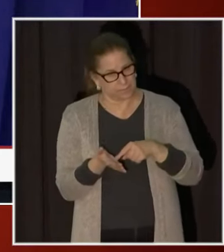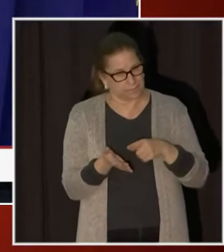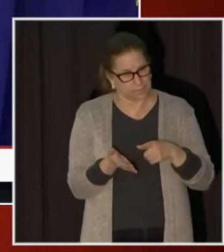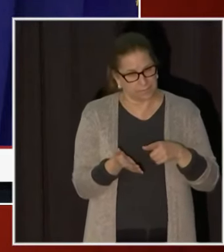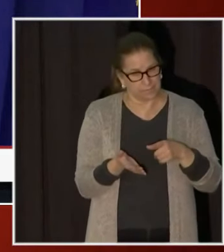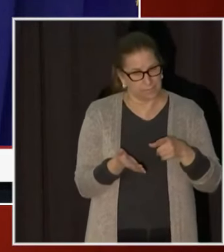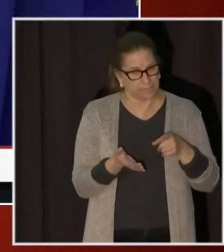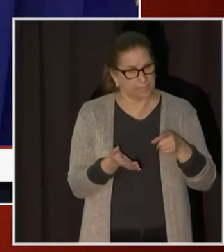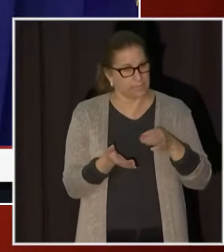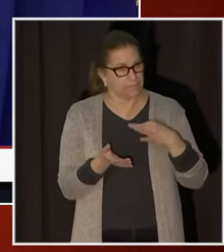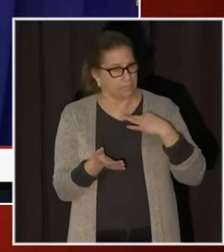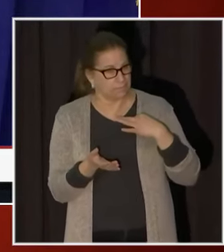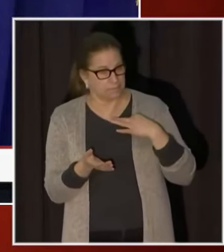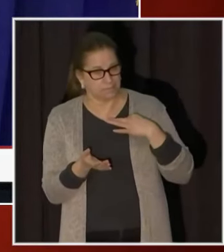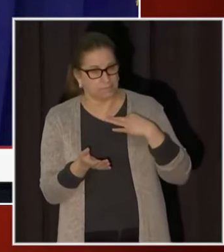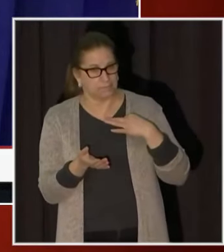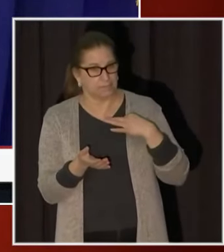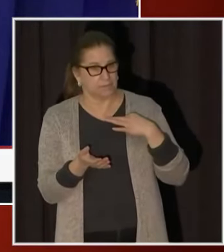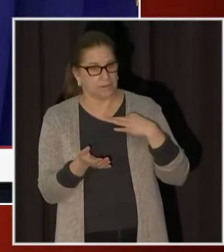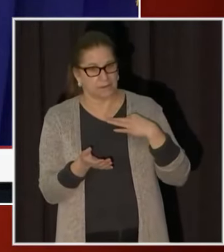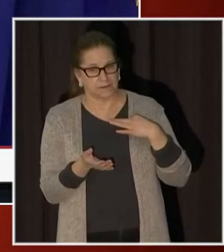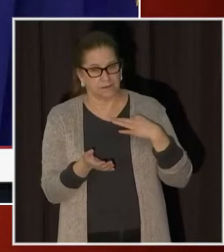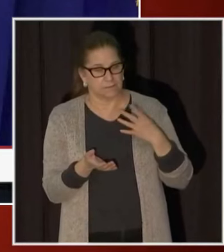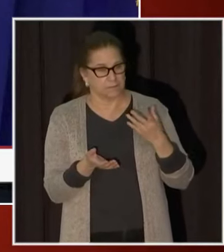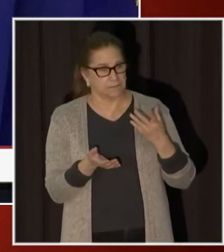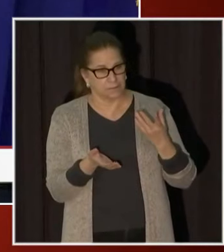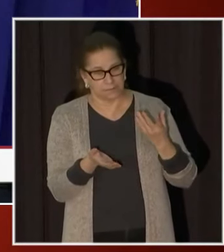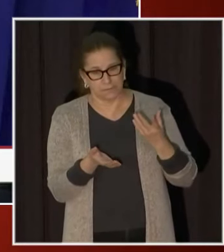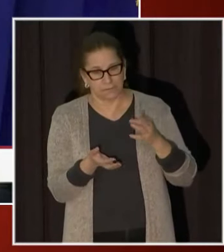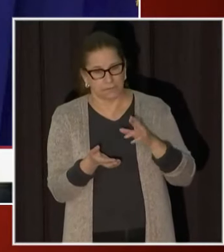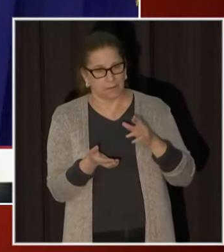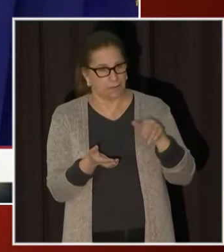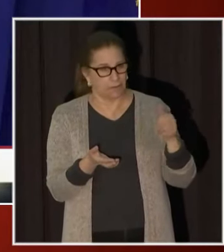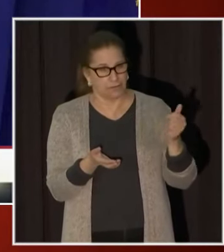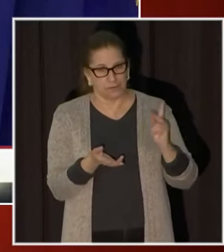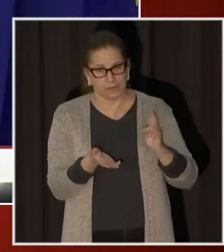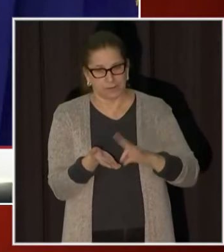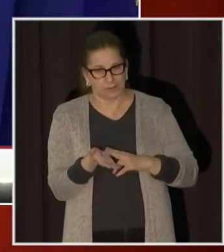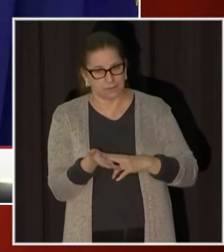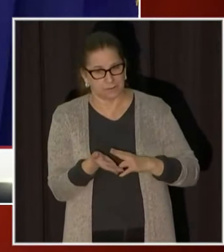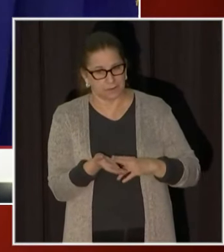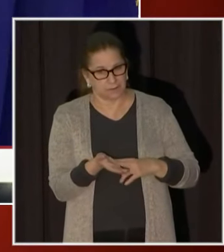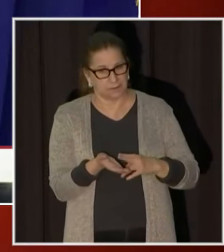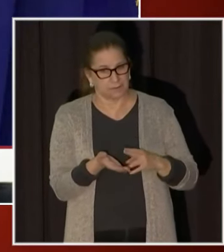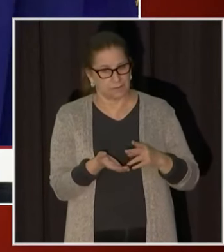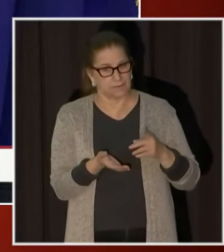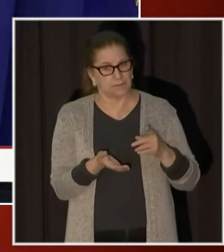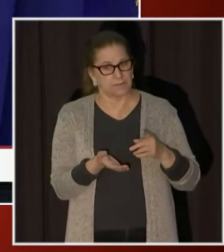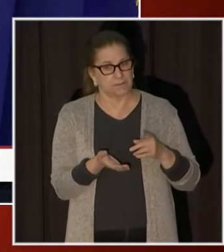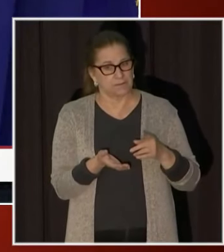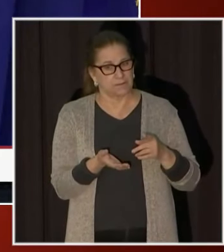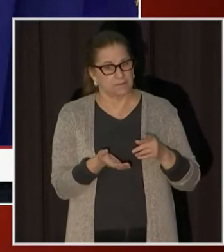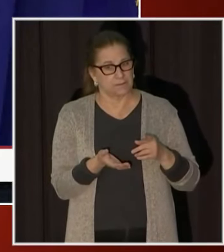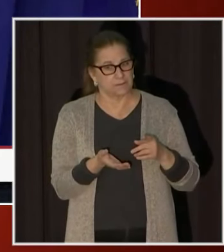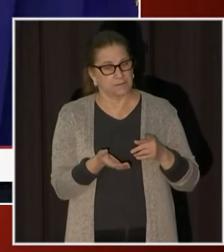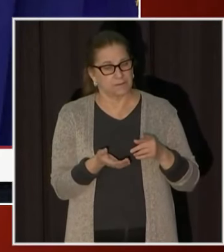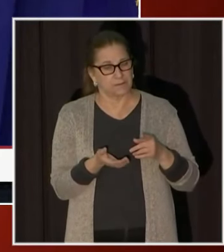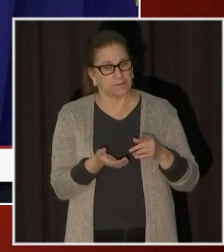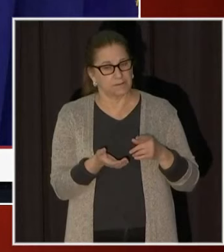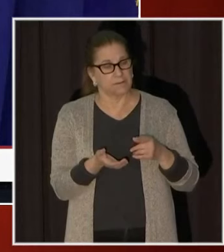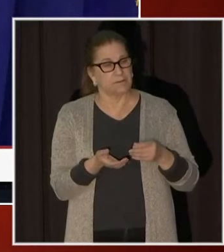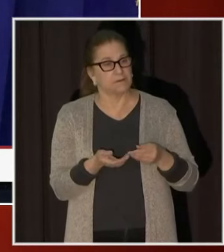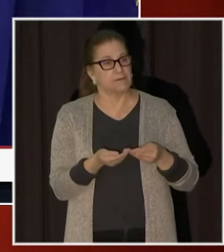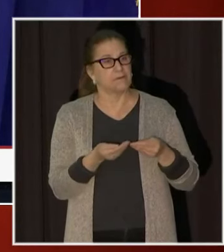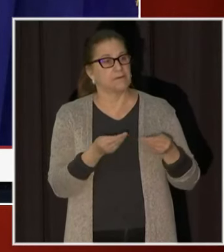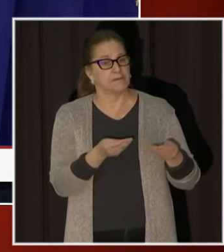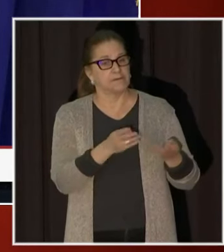candidate or the petition circulator, so that if there is in fact a challenge to those signatures,